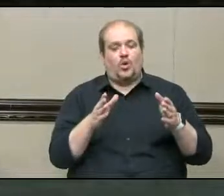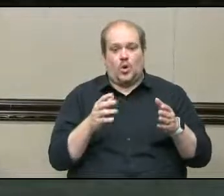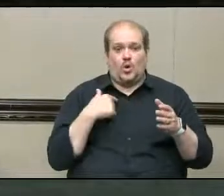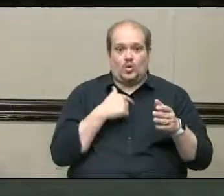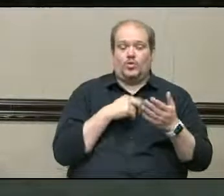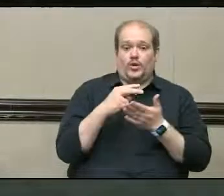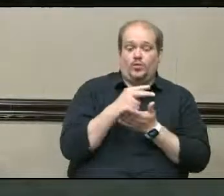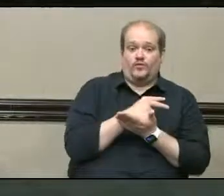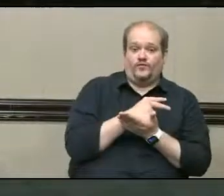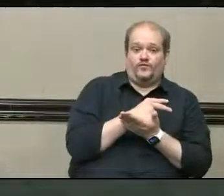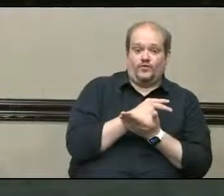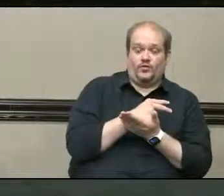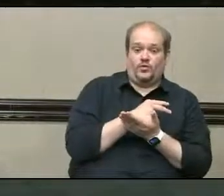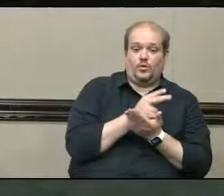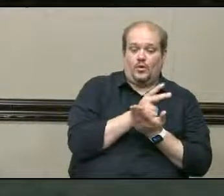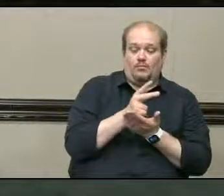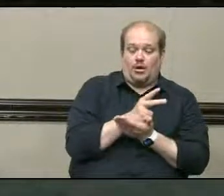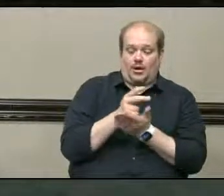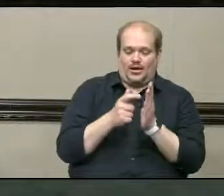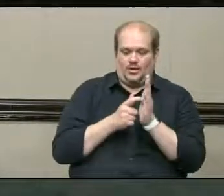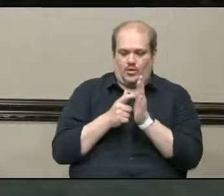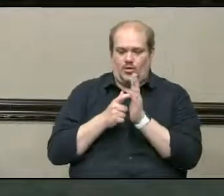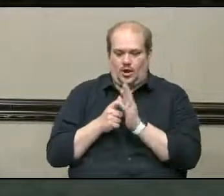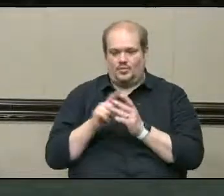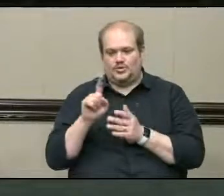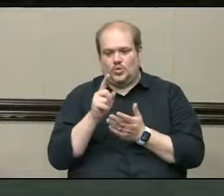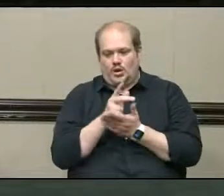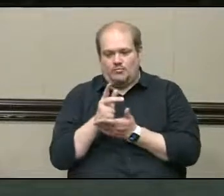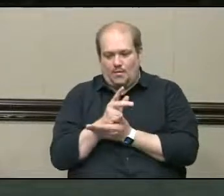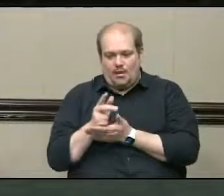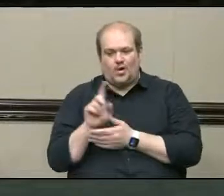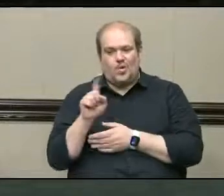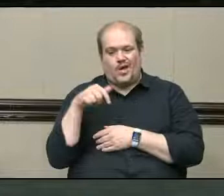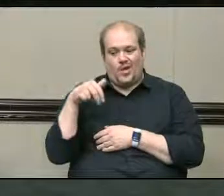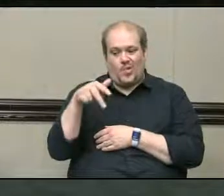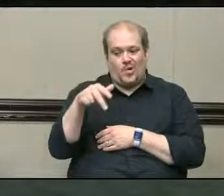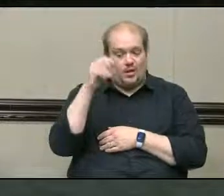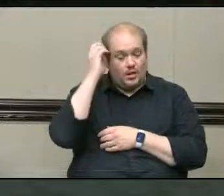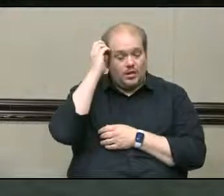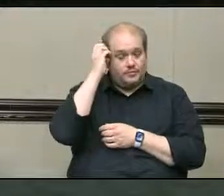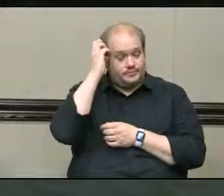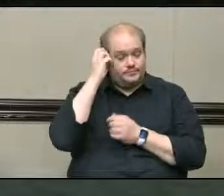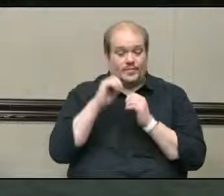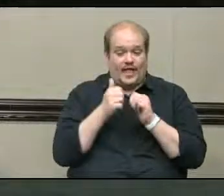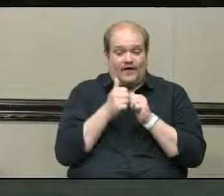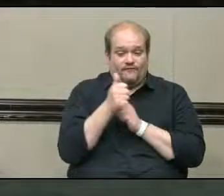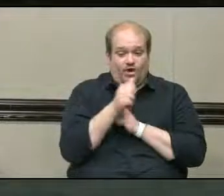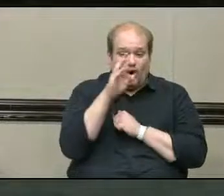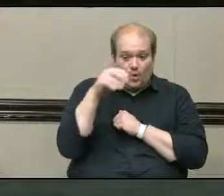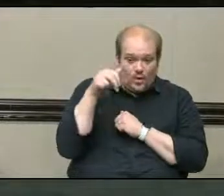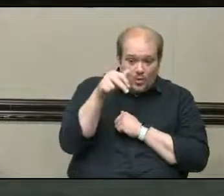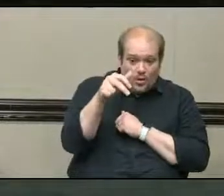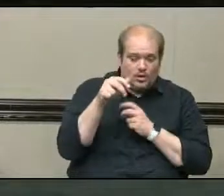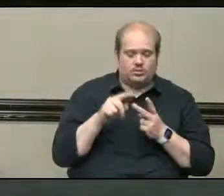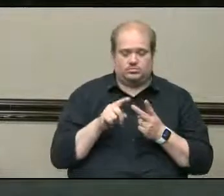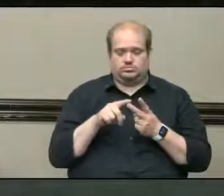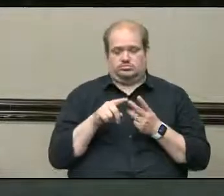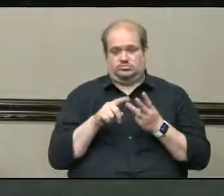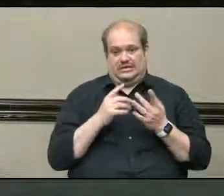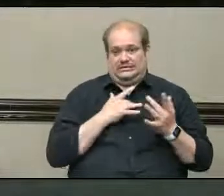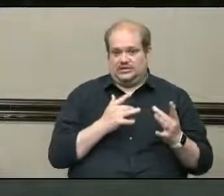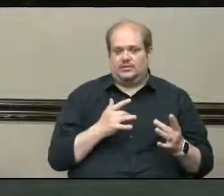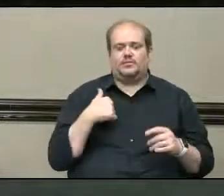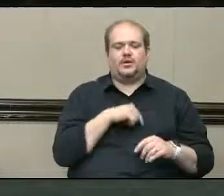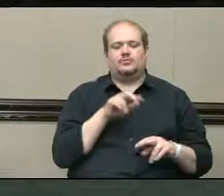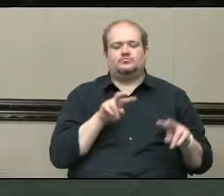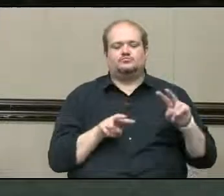do review parking requirements on where they're going to park, where they're going to walk, how far they're going to walk. And typically